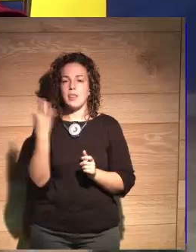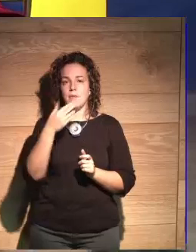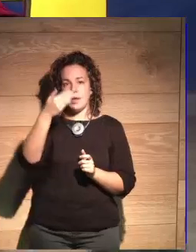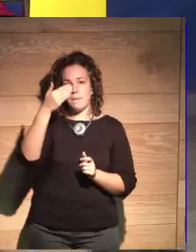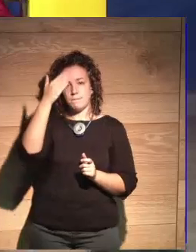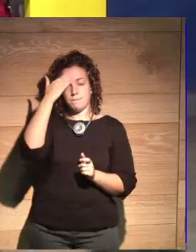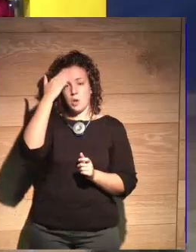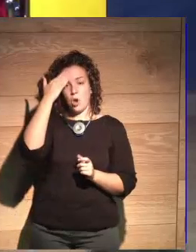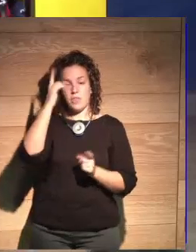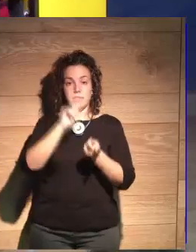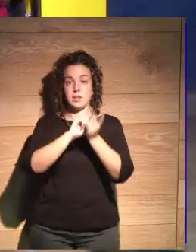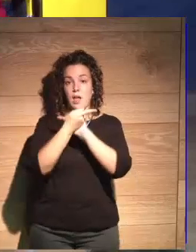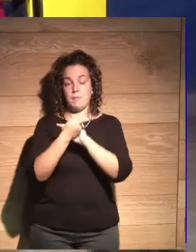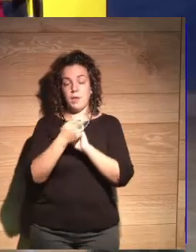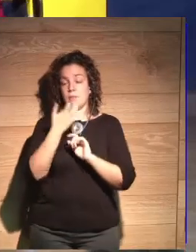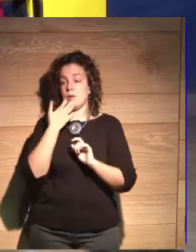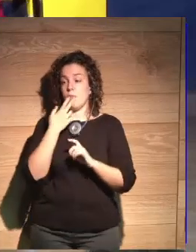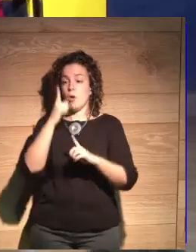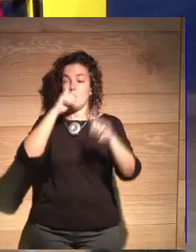Instead of worrying about